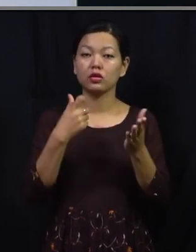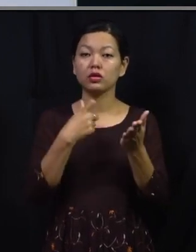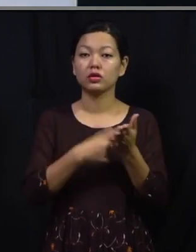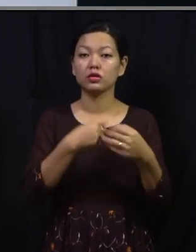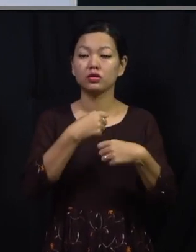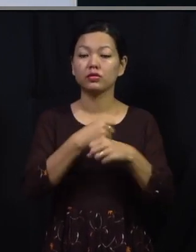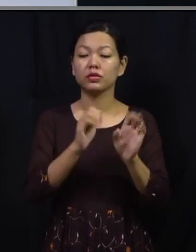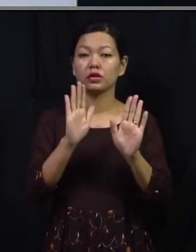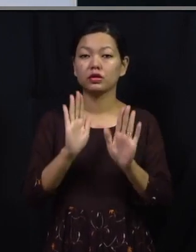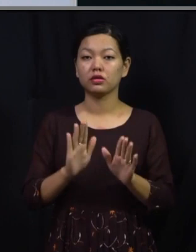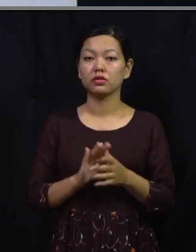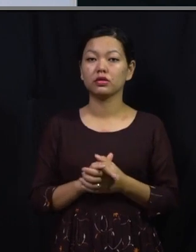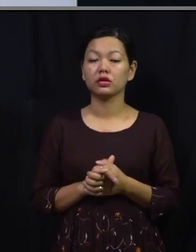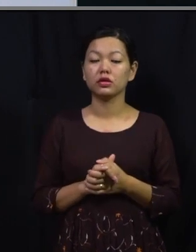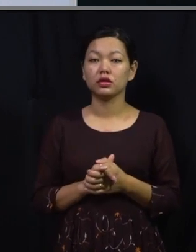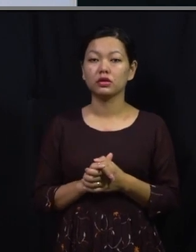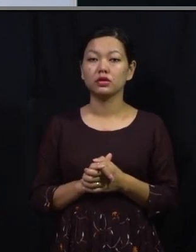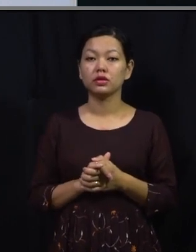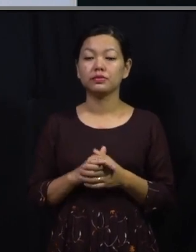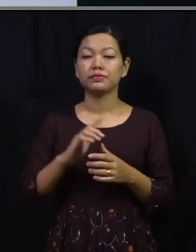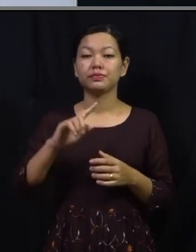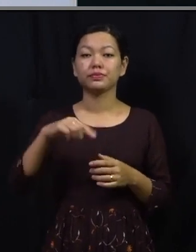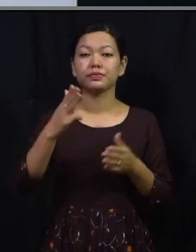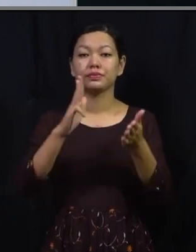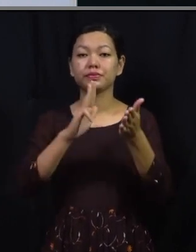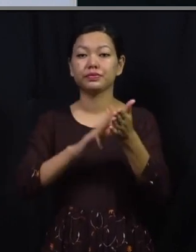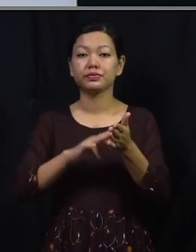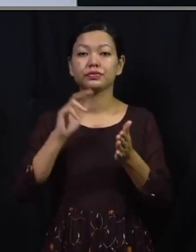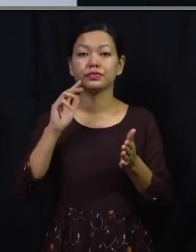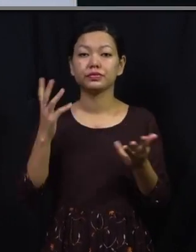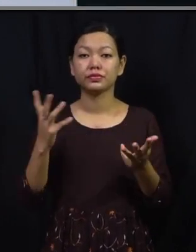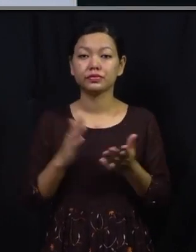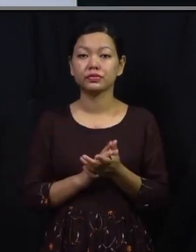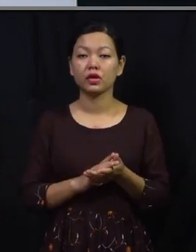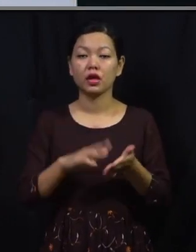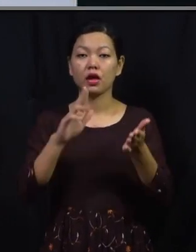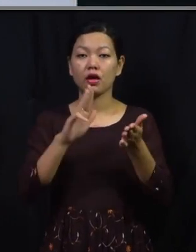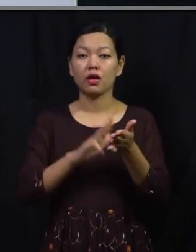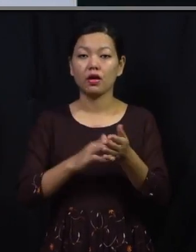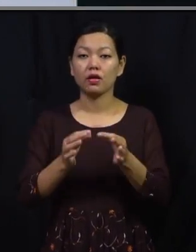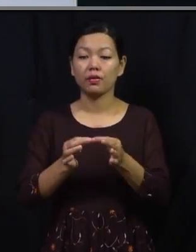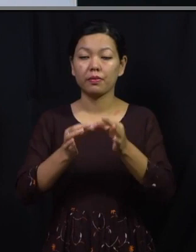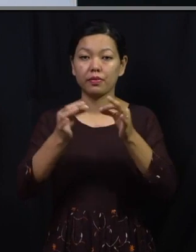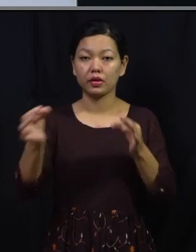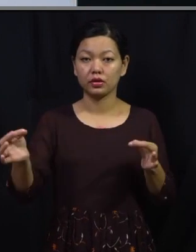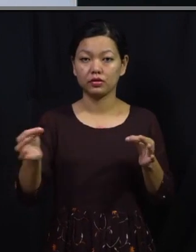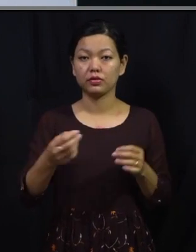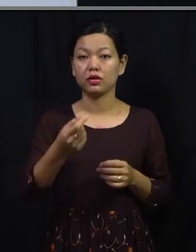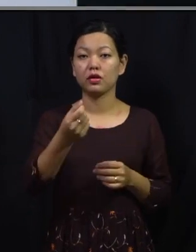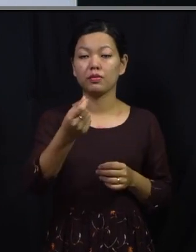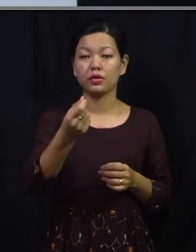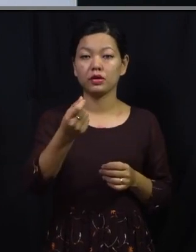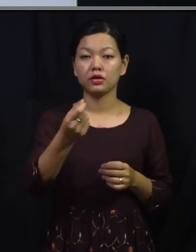in monetary terms. Okay, the next M here means measurement of money,